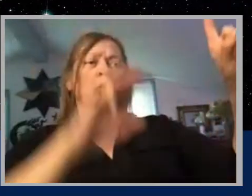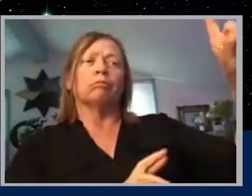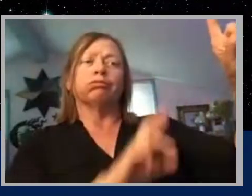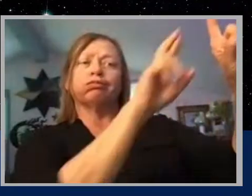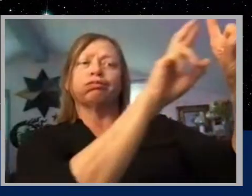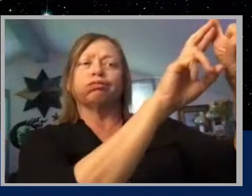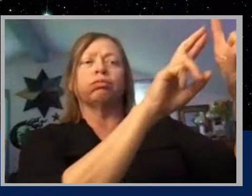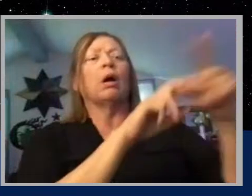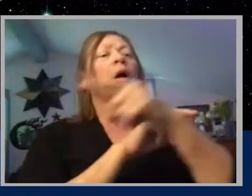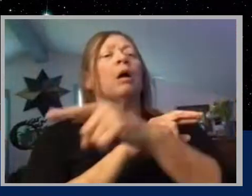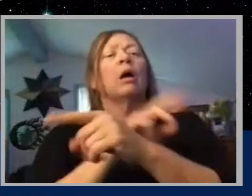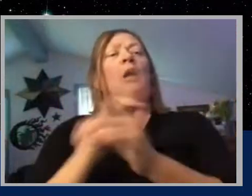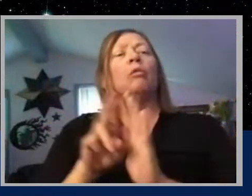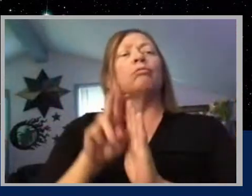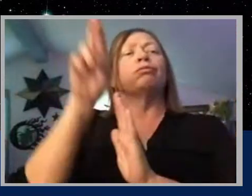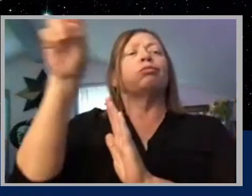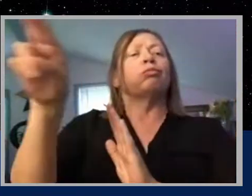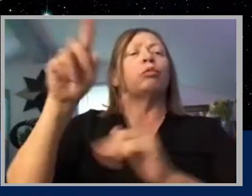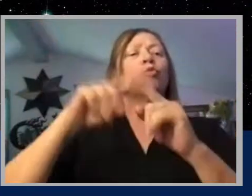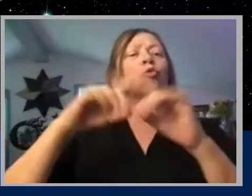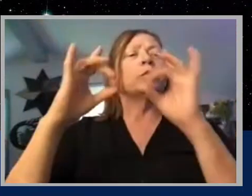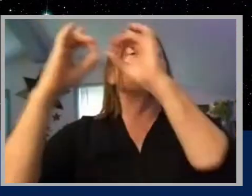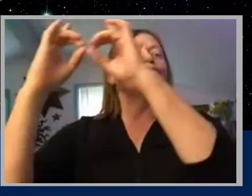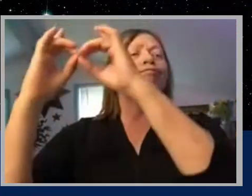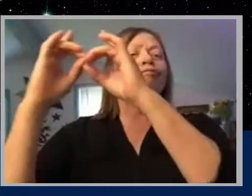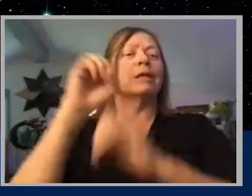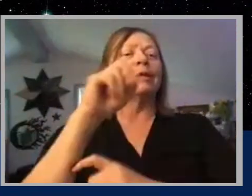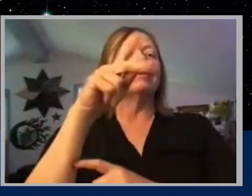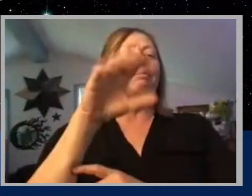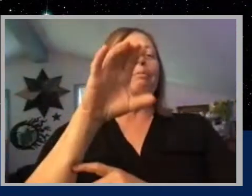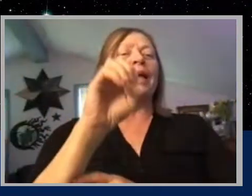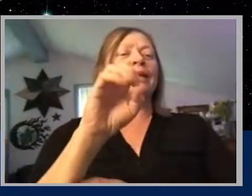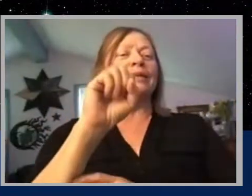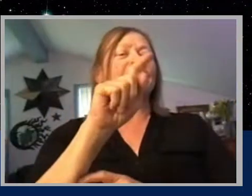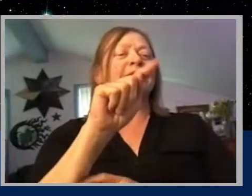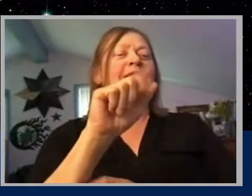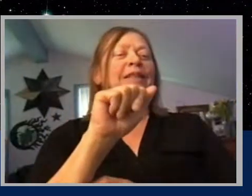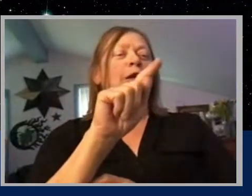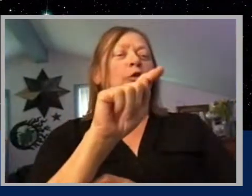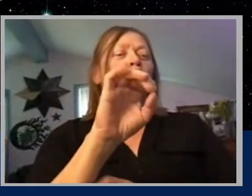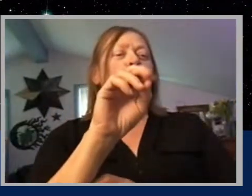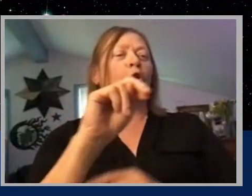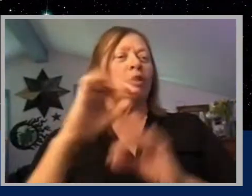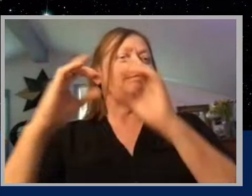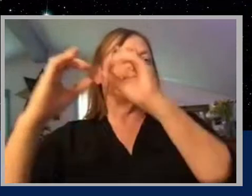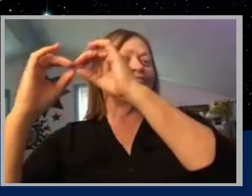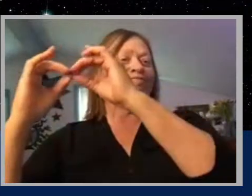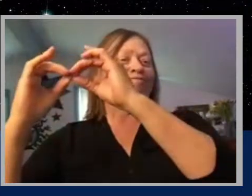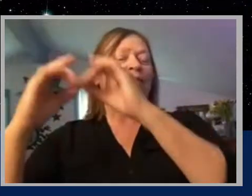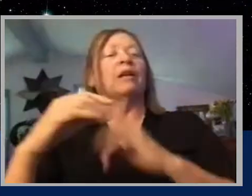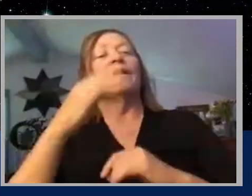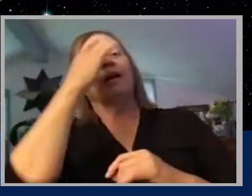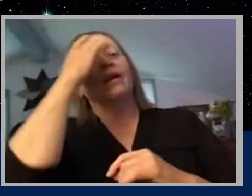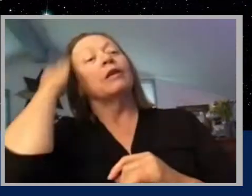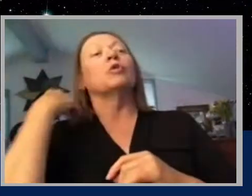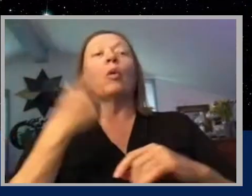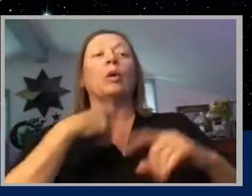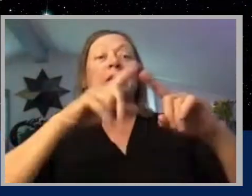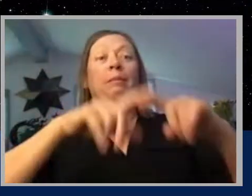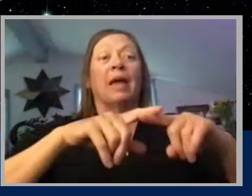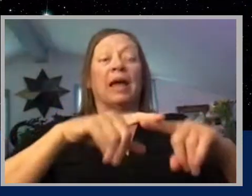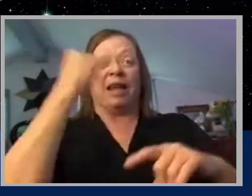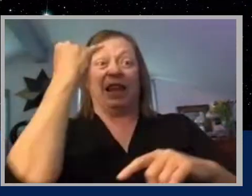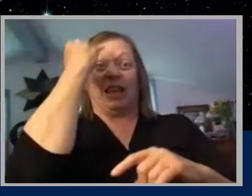at the pad. We could abort the crew, do an emergency egress at the pad, or we can do a launch